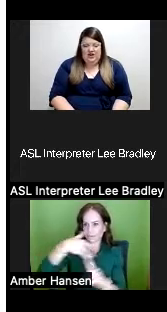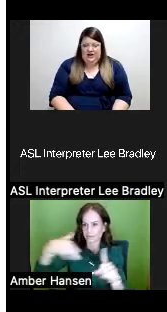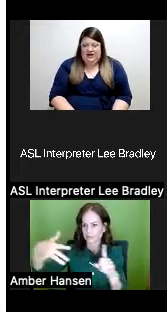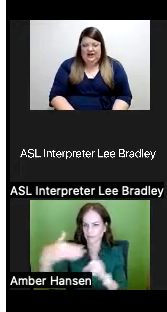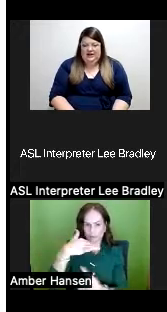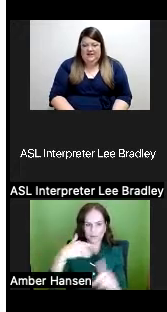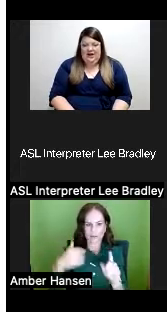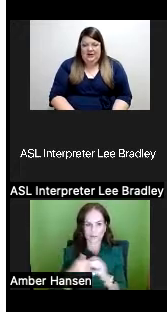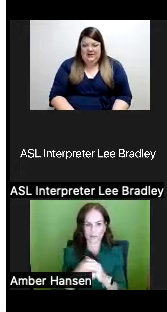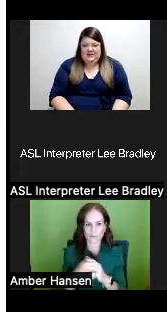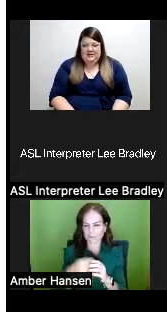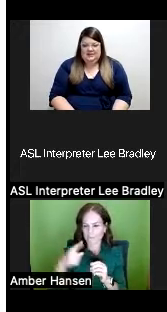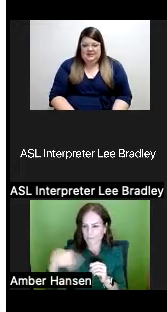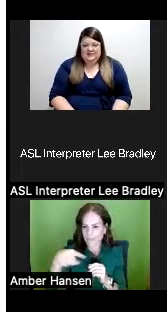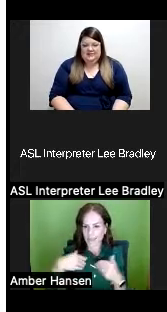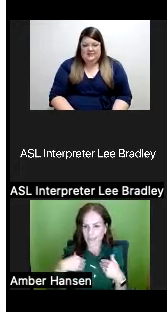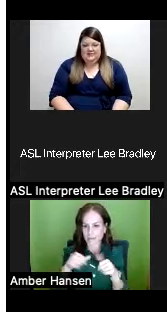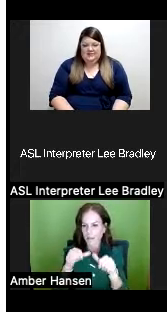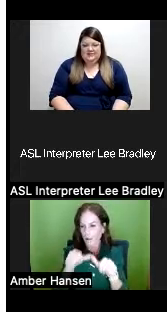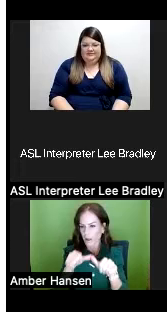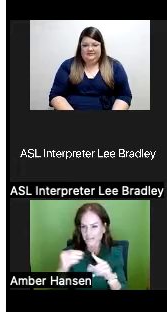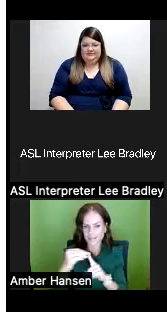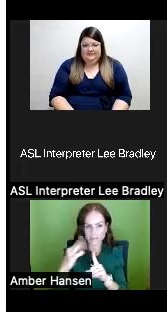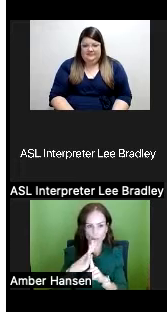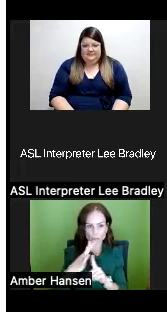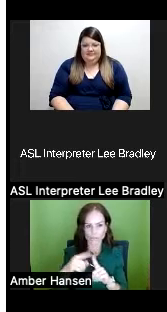naturally occurring in the environment.